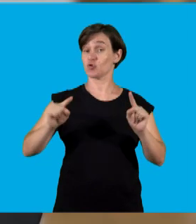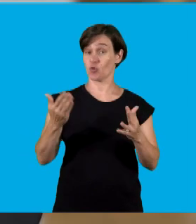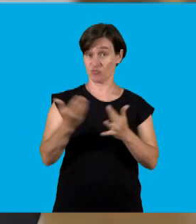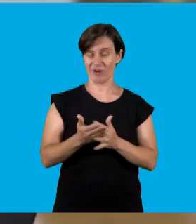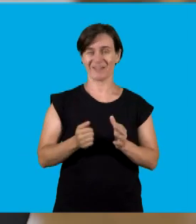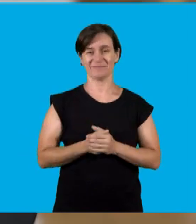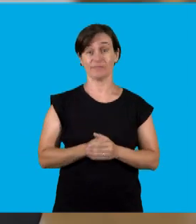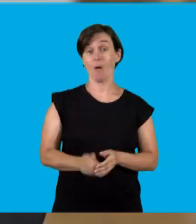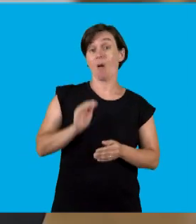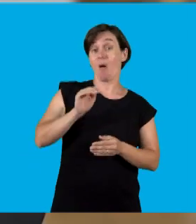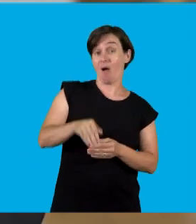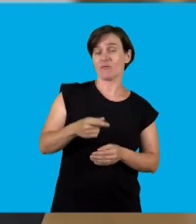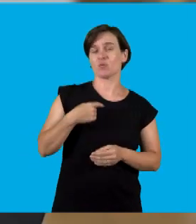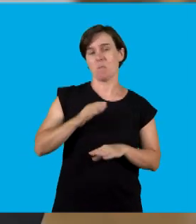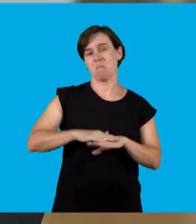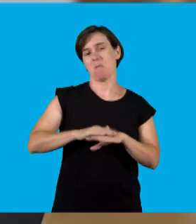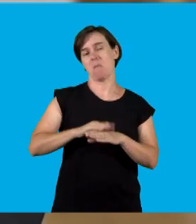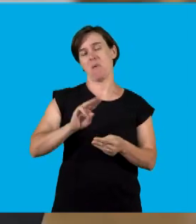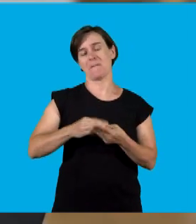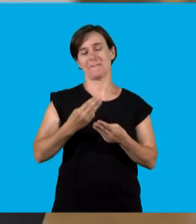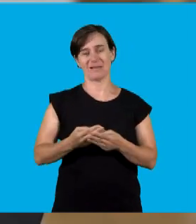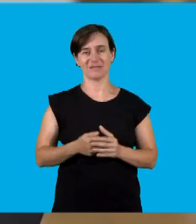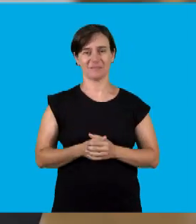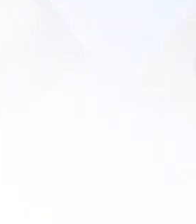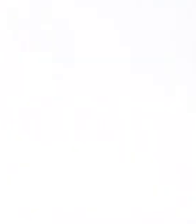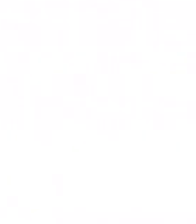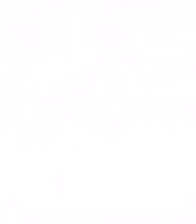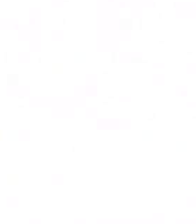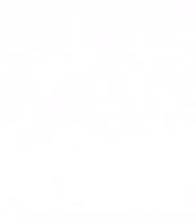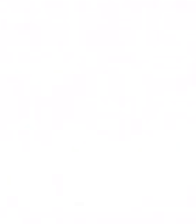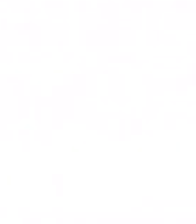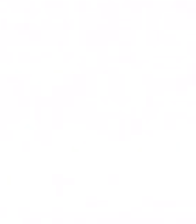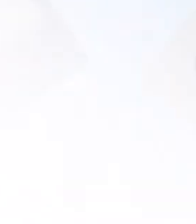us quickly take a short break. After the break, we'll do some more maths. See you now.